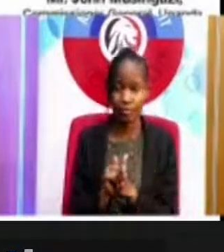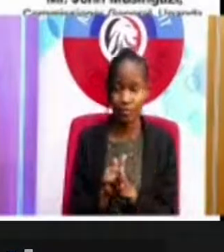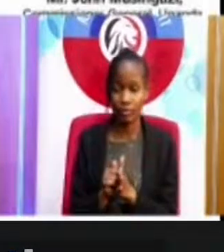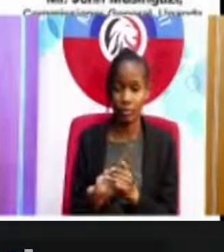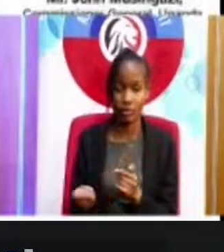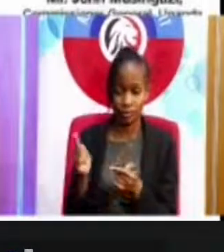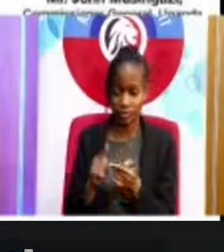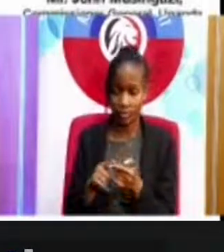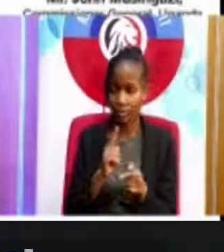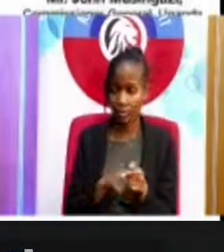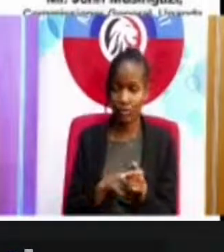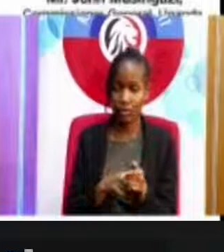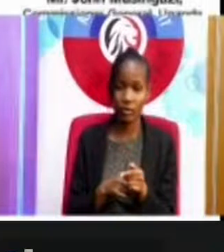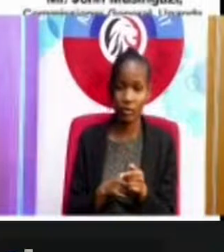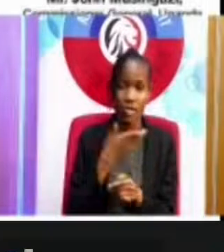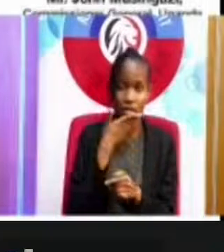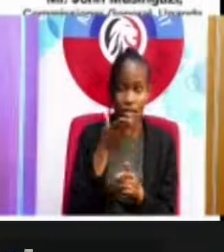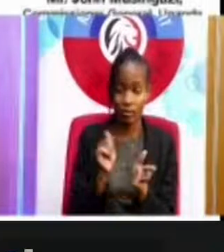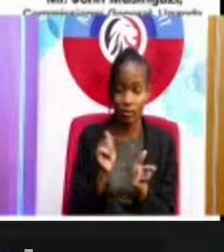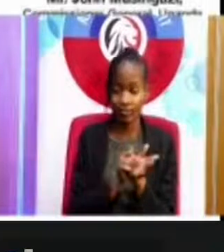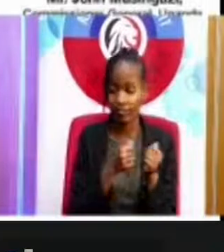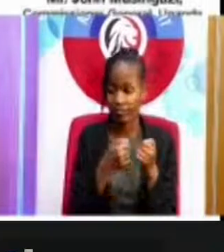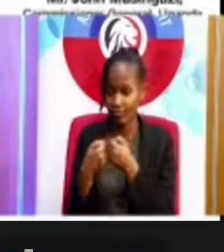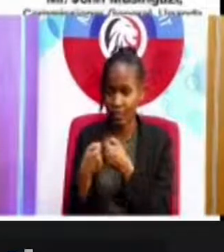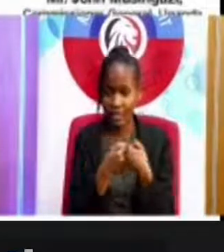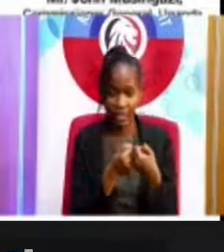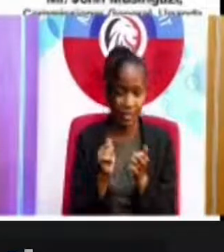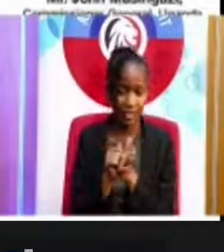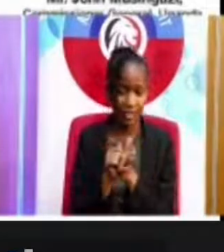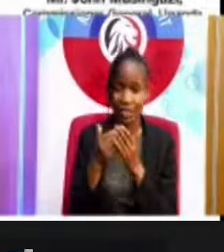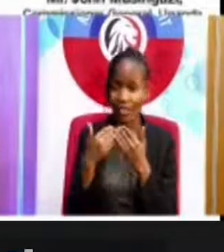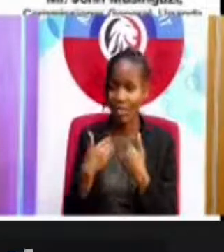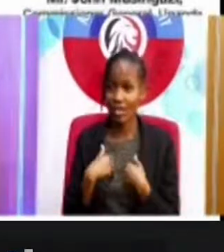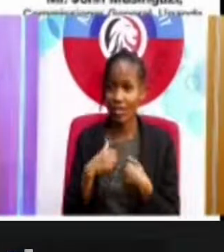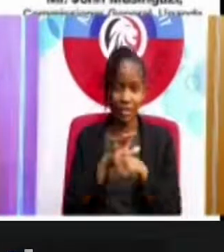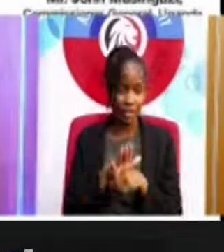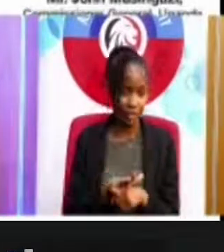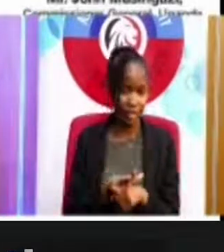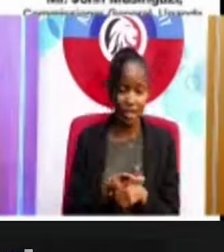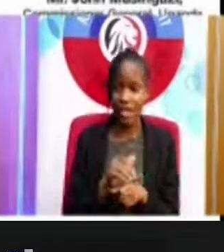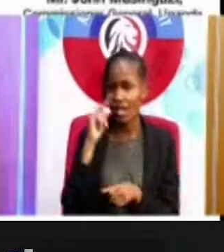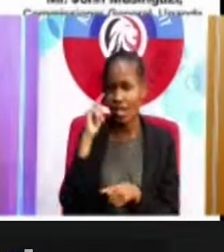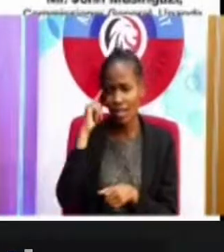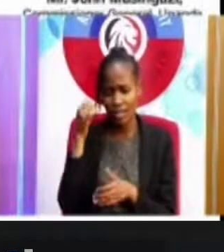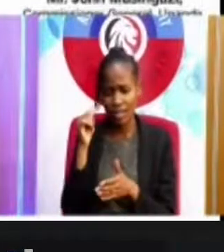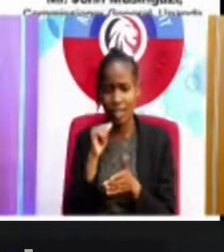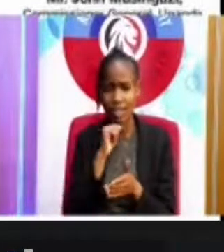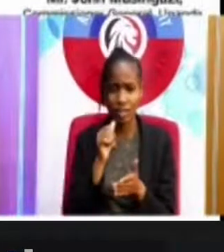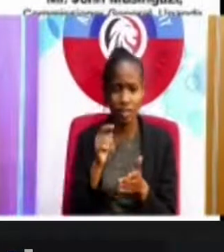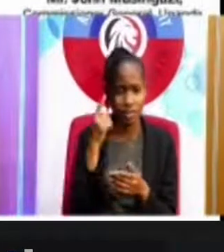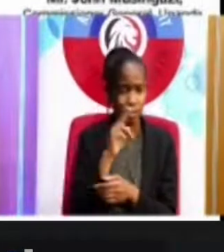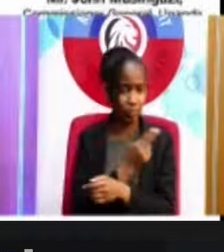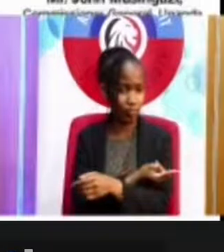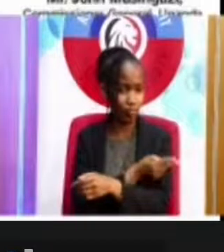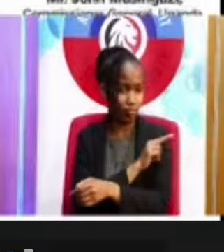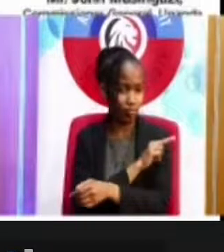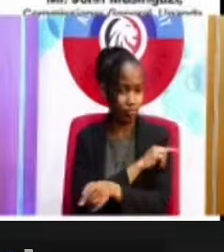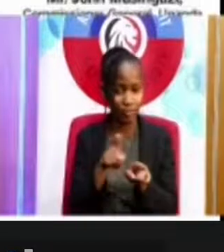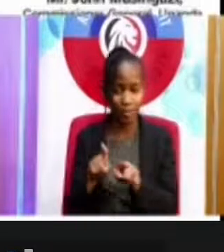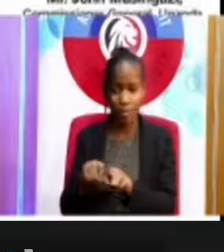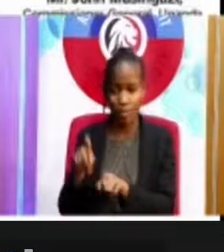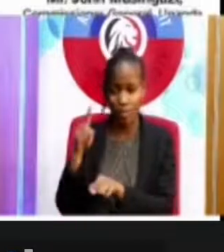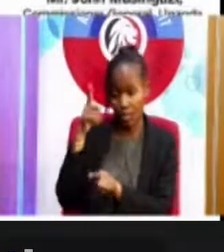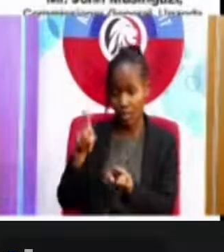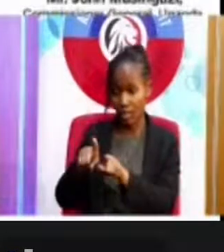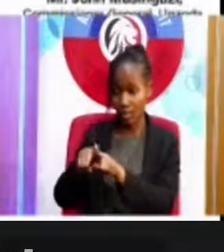of the challenges of COVID-19. And I think this is not peculiar to Nigeria. I believe it's also